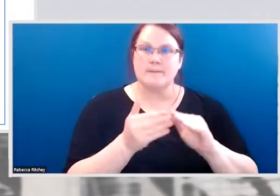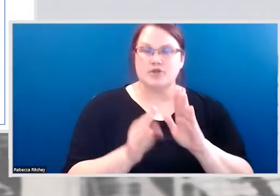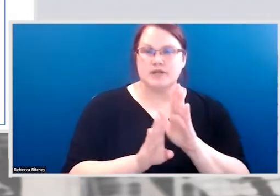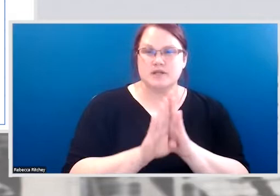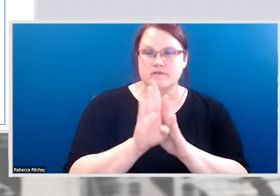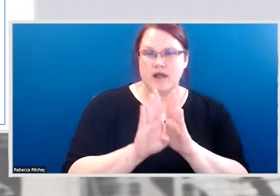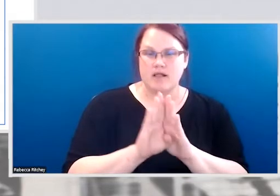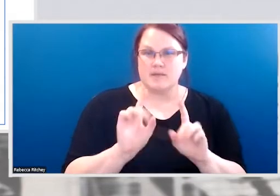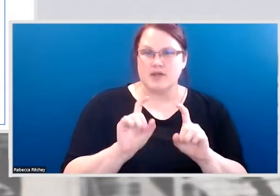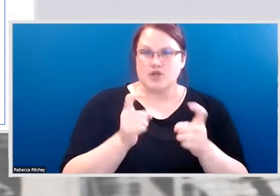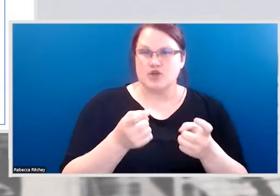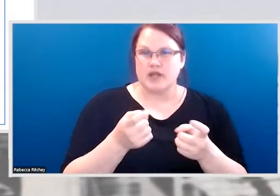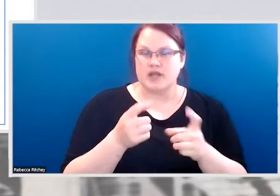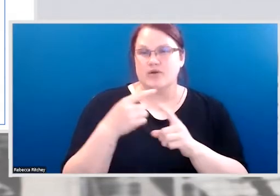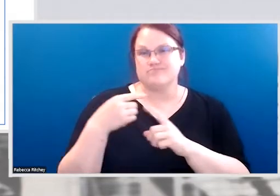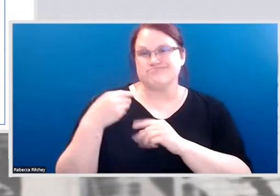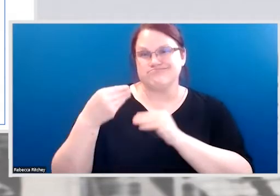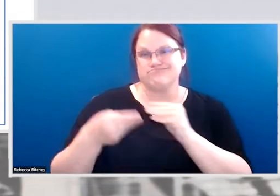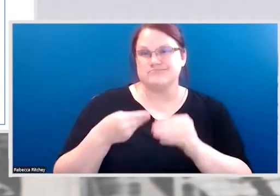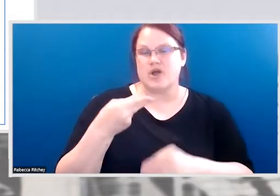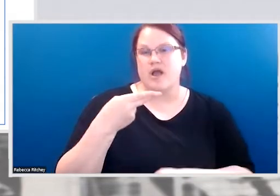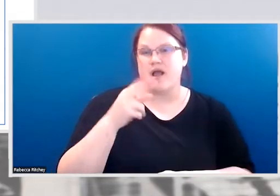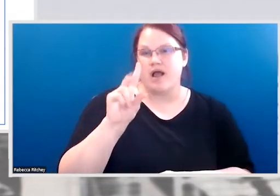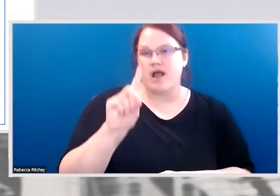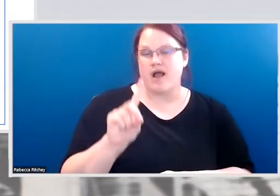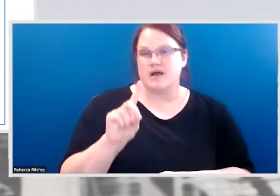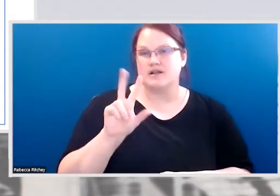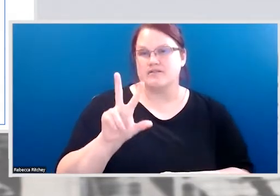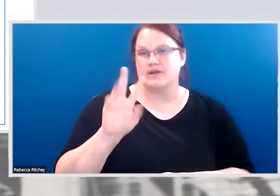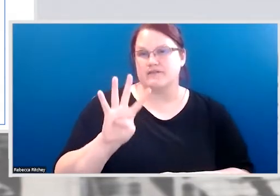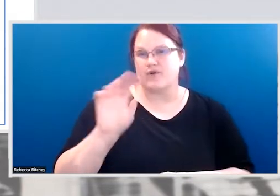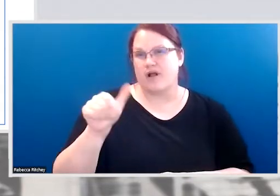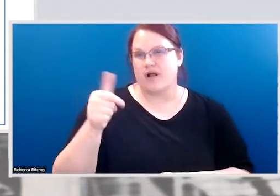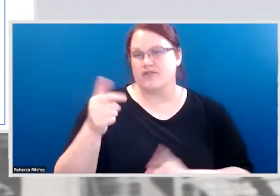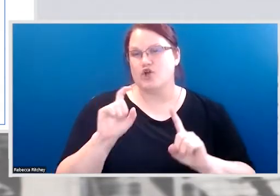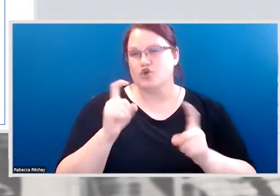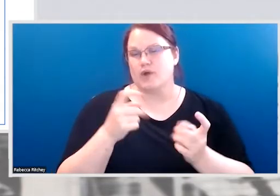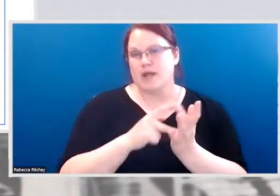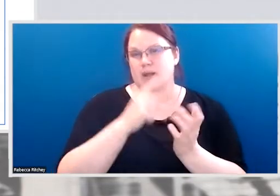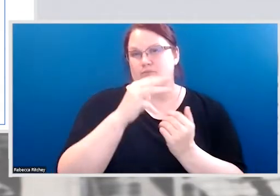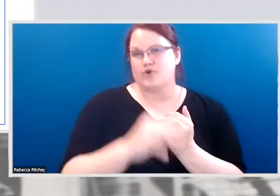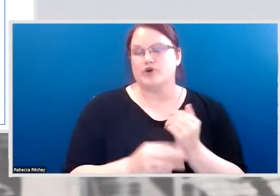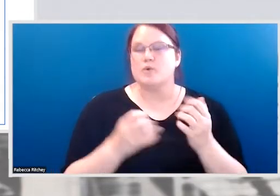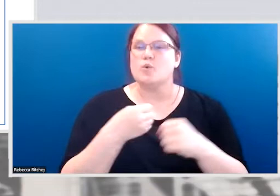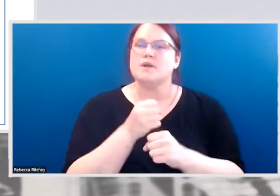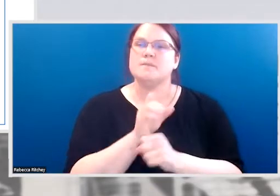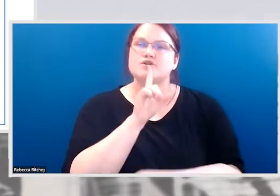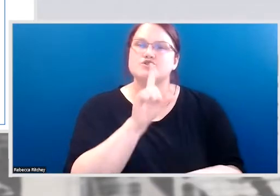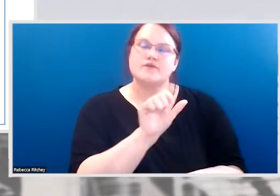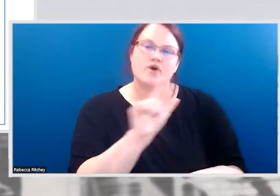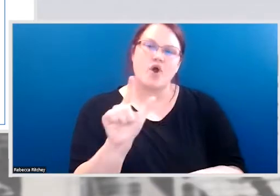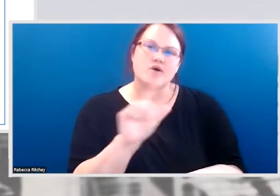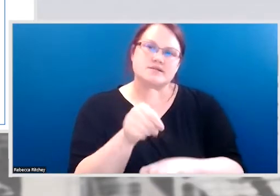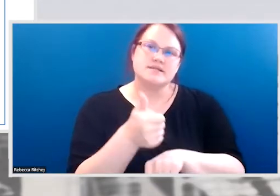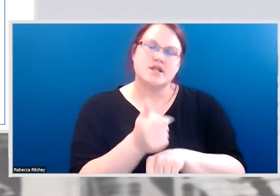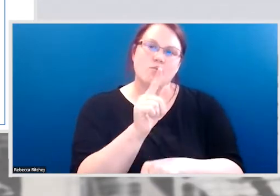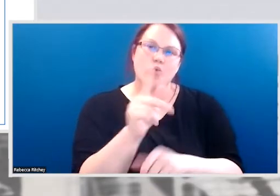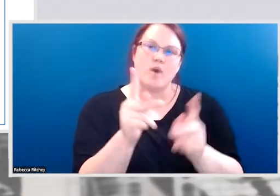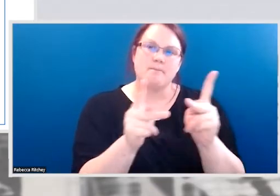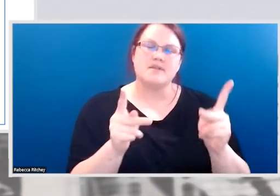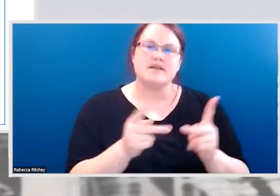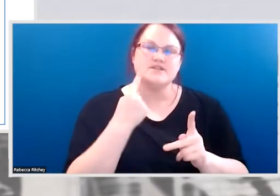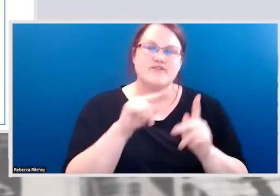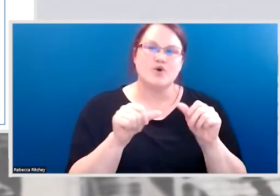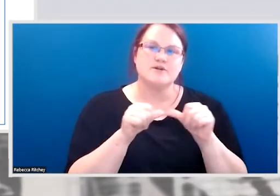funds come down through HUD, along with 3 to 4 other large grant programs. We want to make sure that those are all in one place for continuity. So